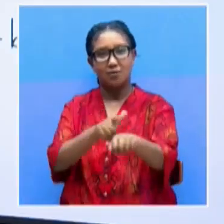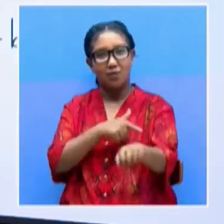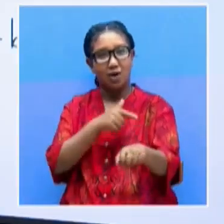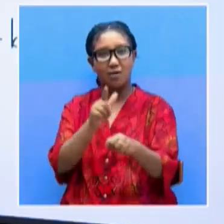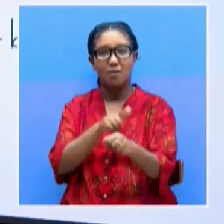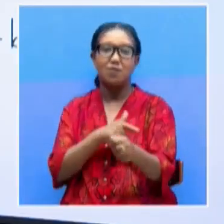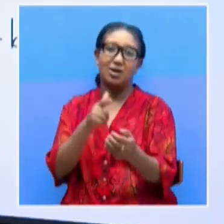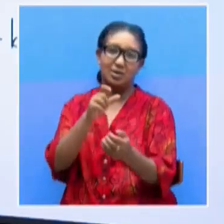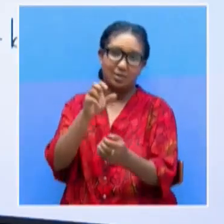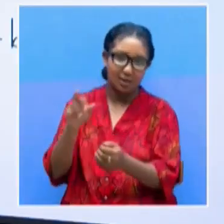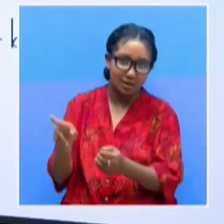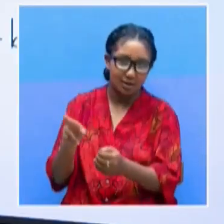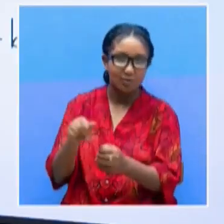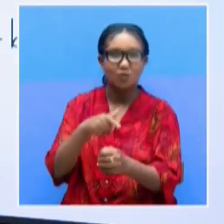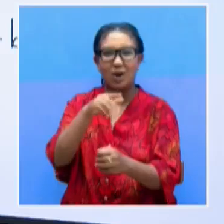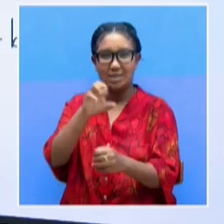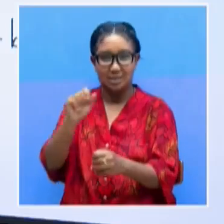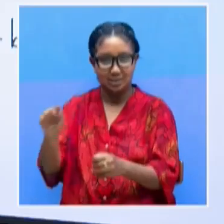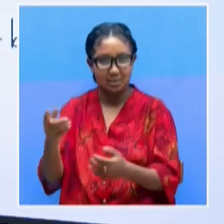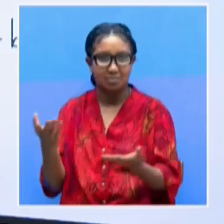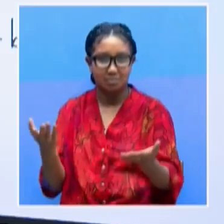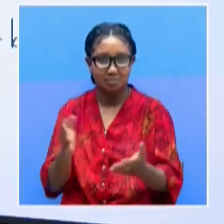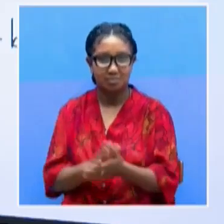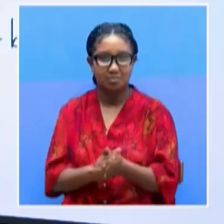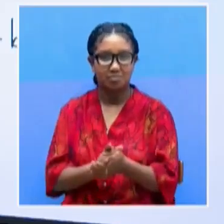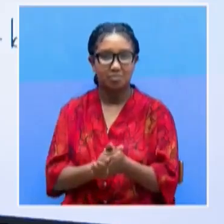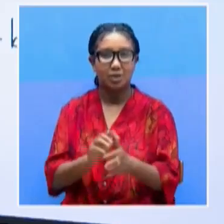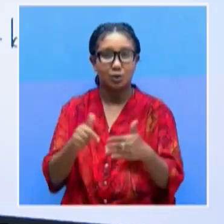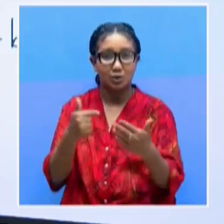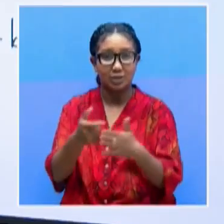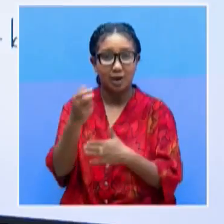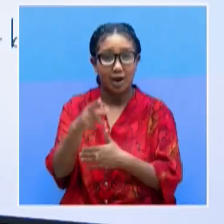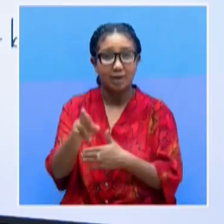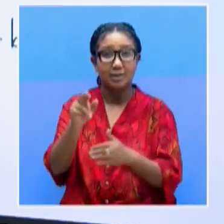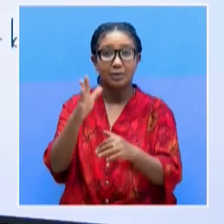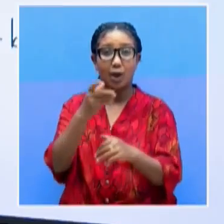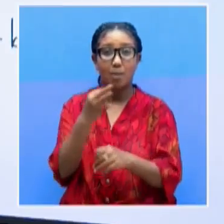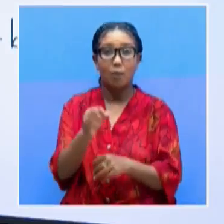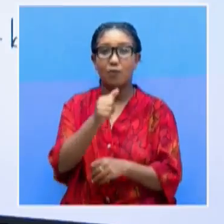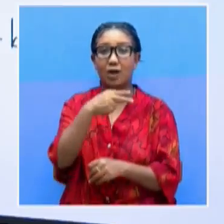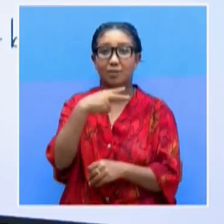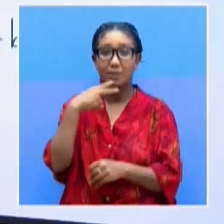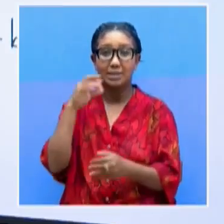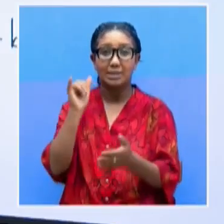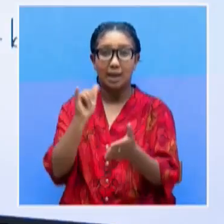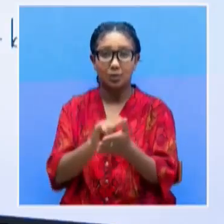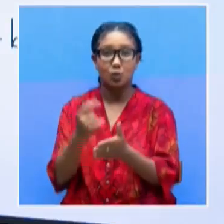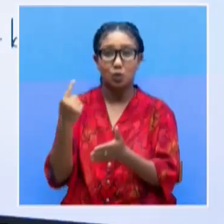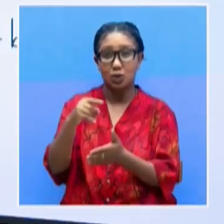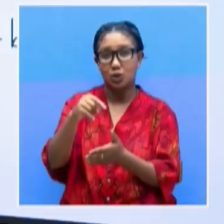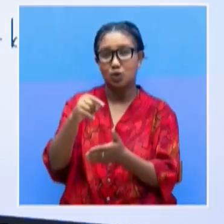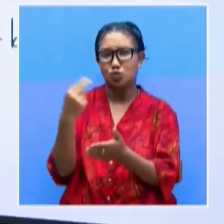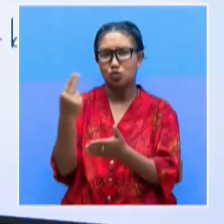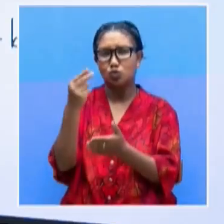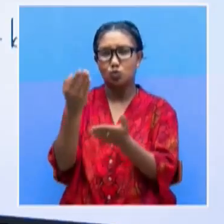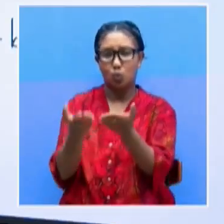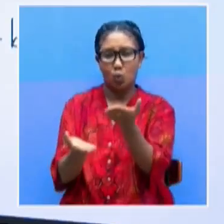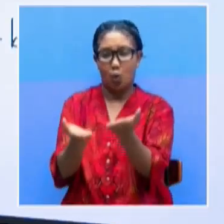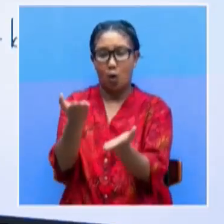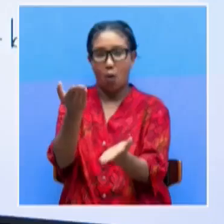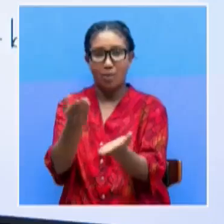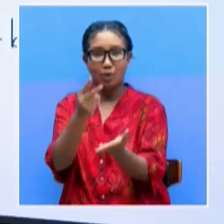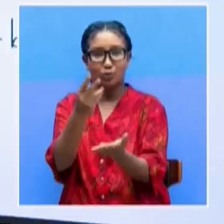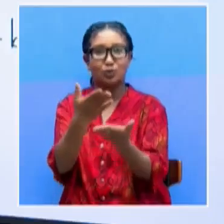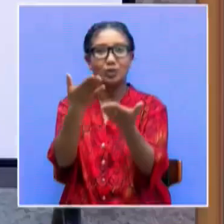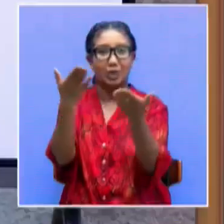farther, farthest. Yeah? So these are the type of adverbs that we use to compare with two